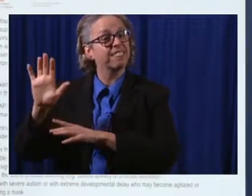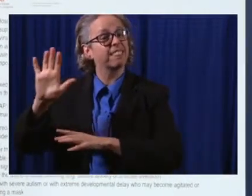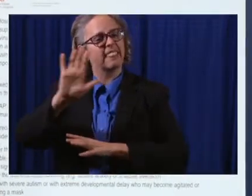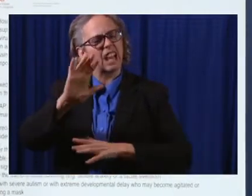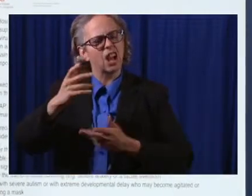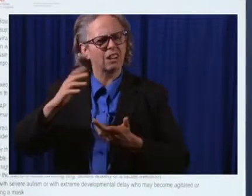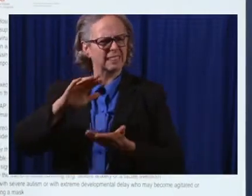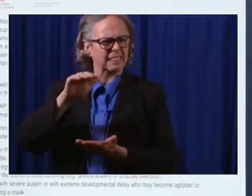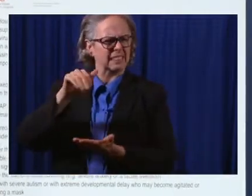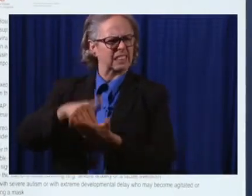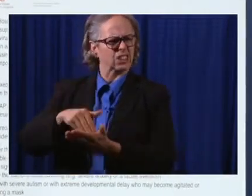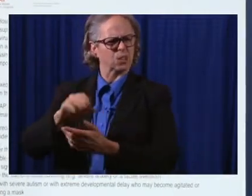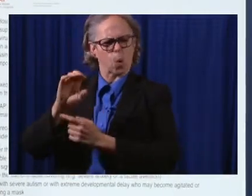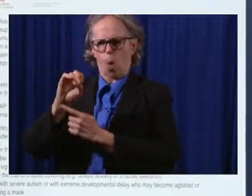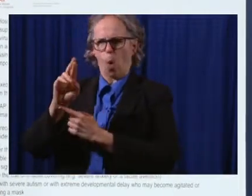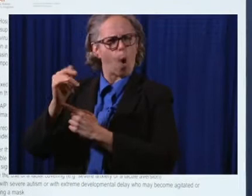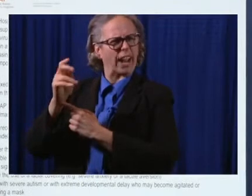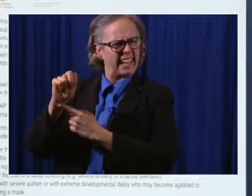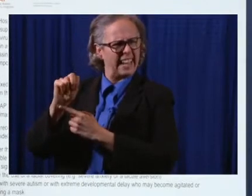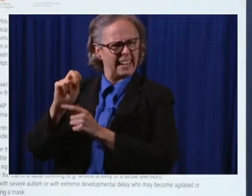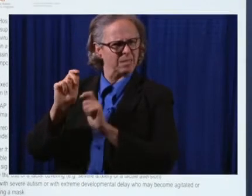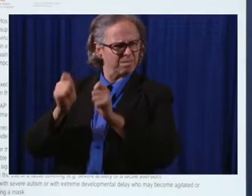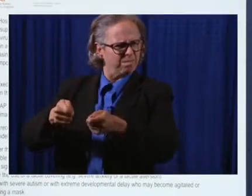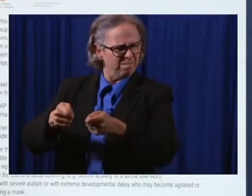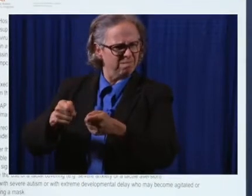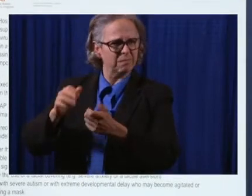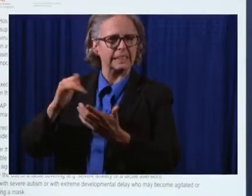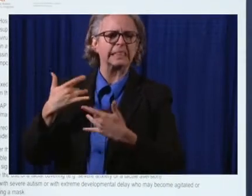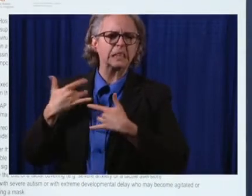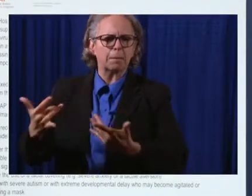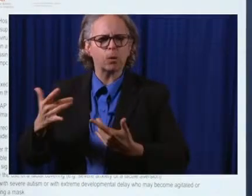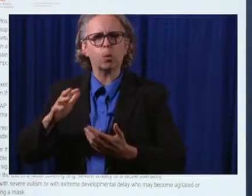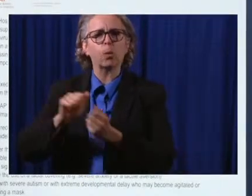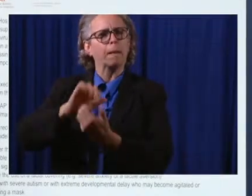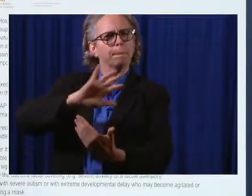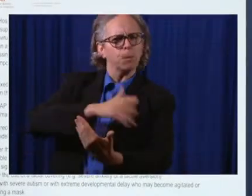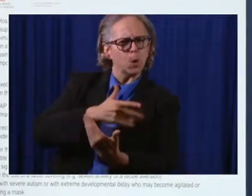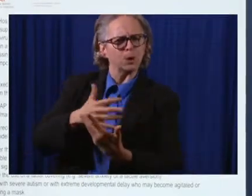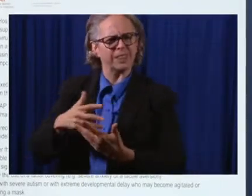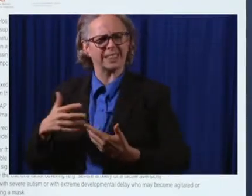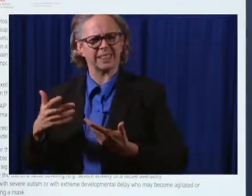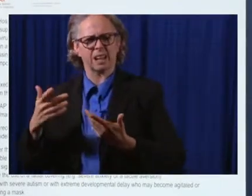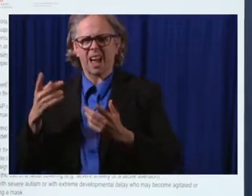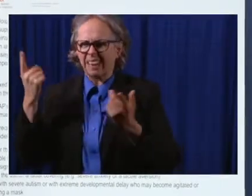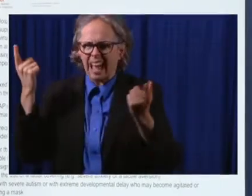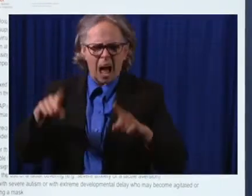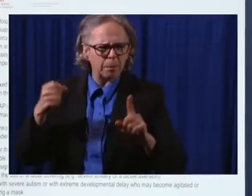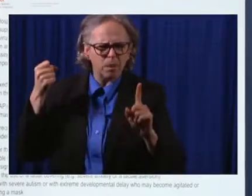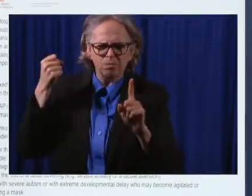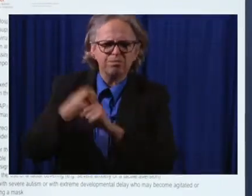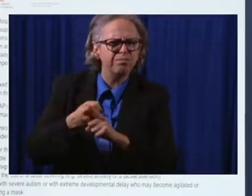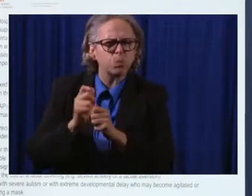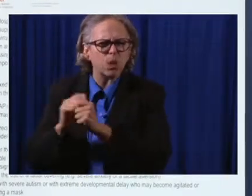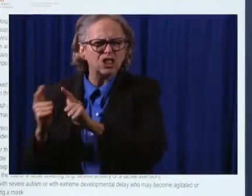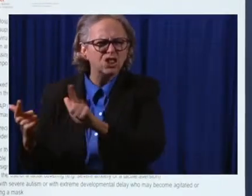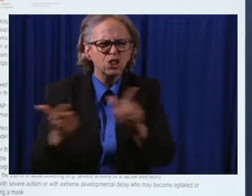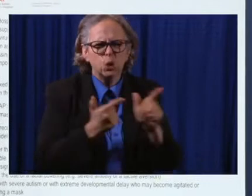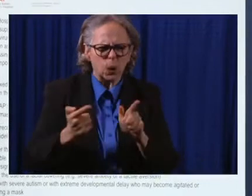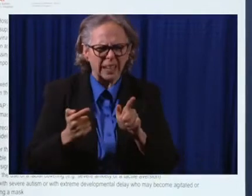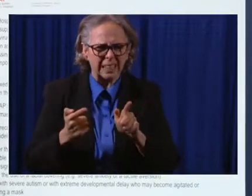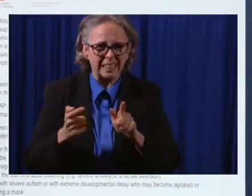replaced with sounds of gunshots and screams of terror. 9 people were brutally